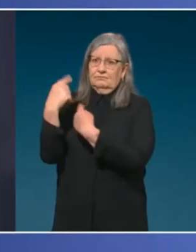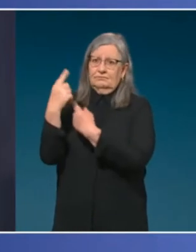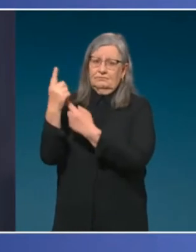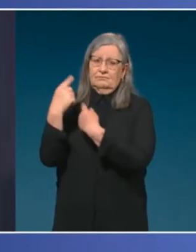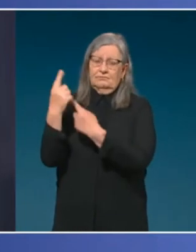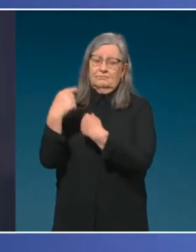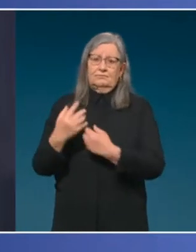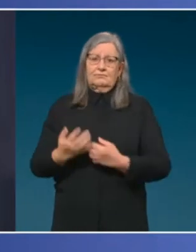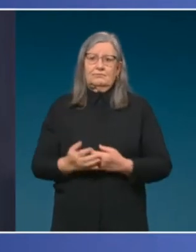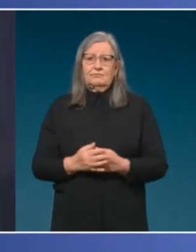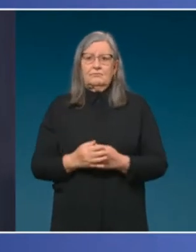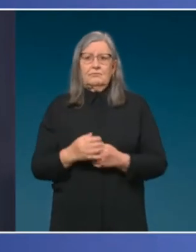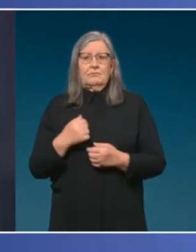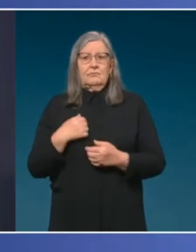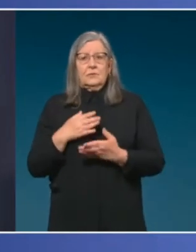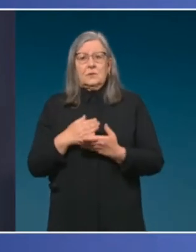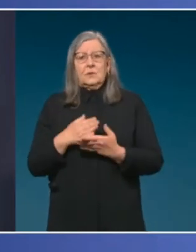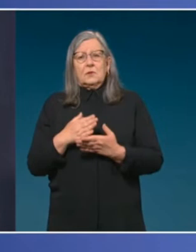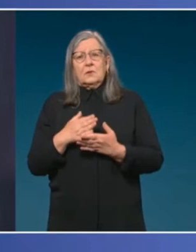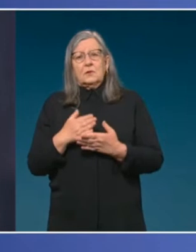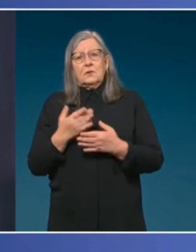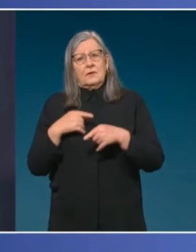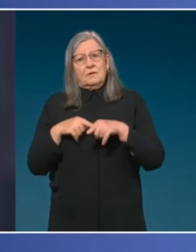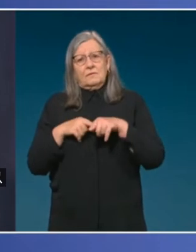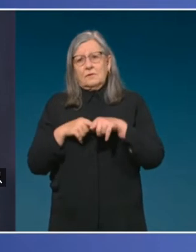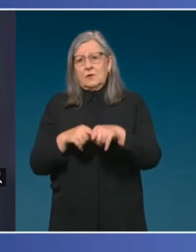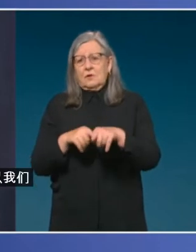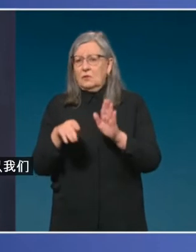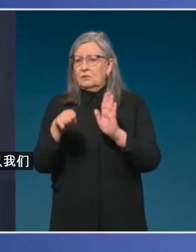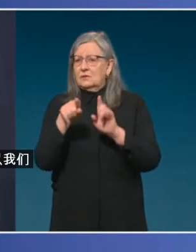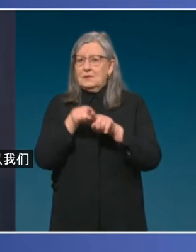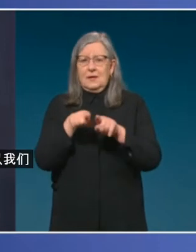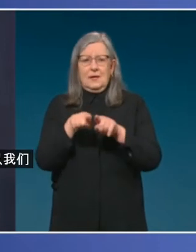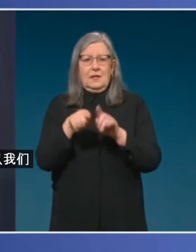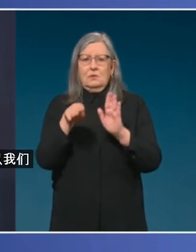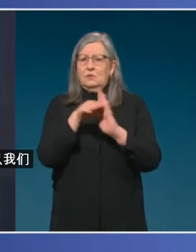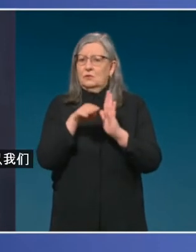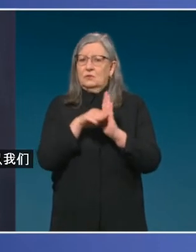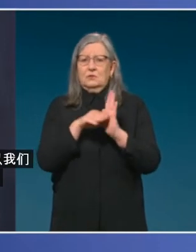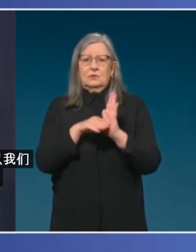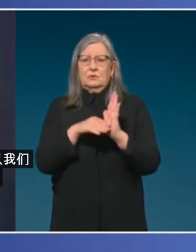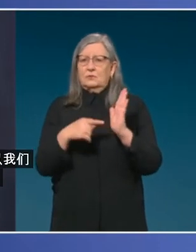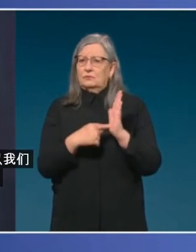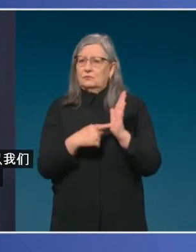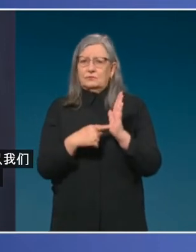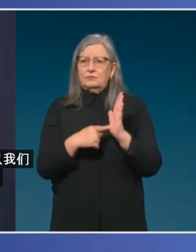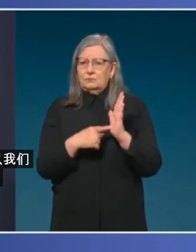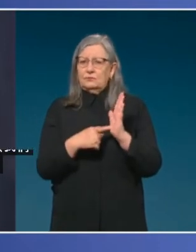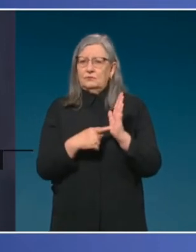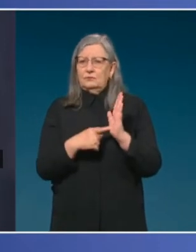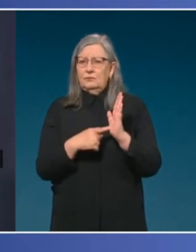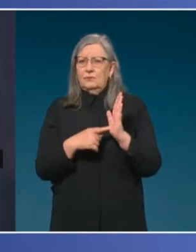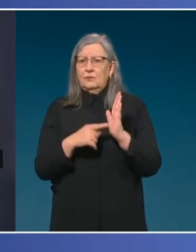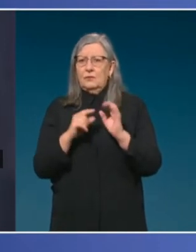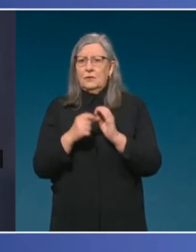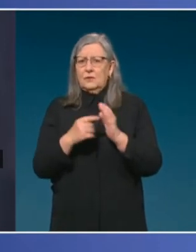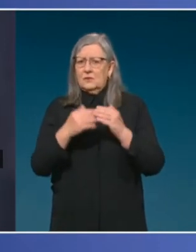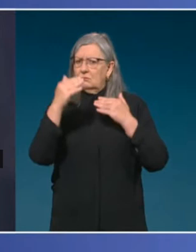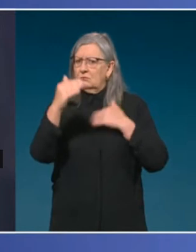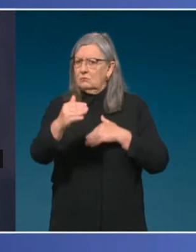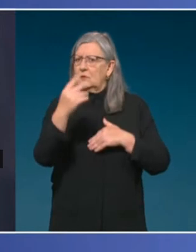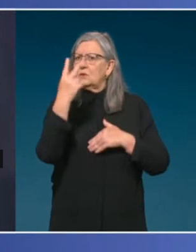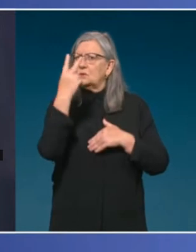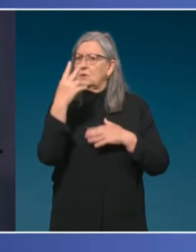is part of that. This is a temporary pause so we can get that information that we need. But we are committed